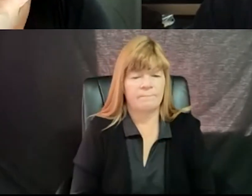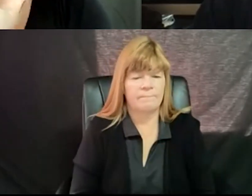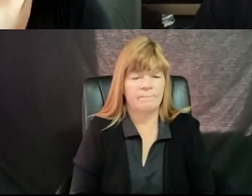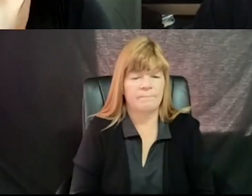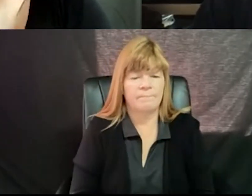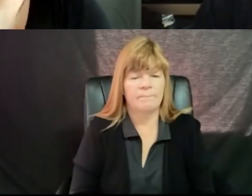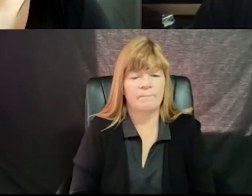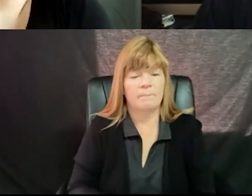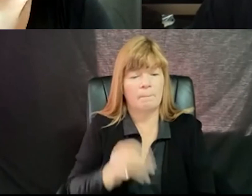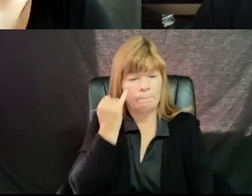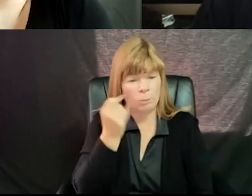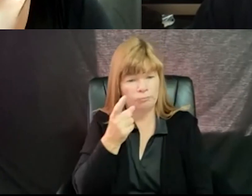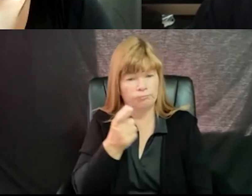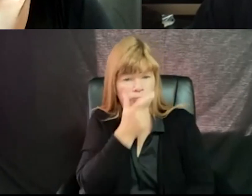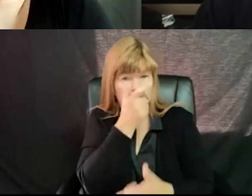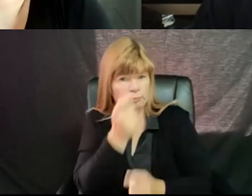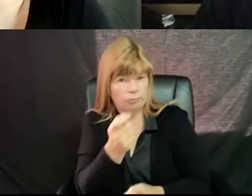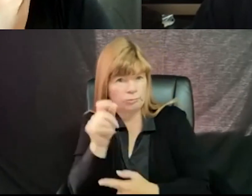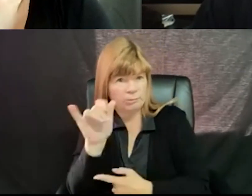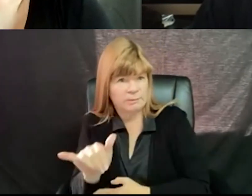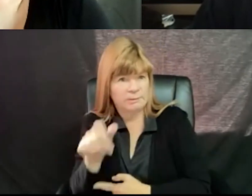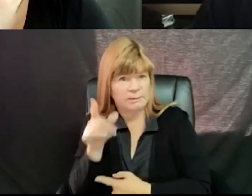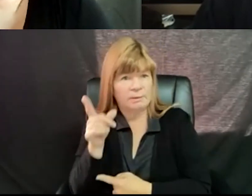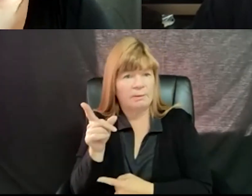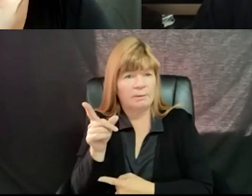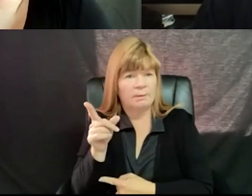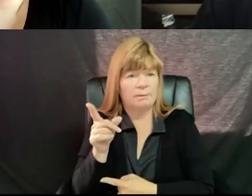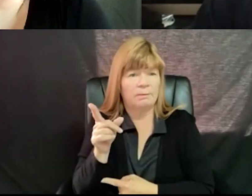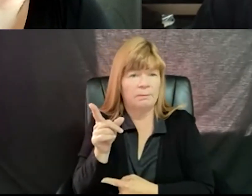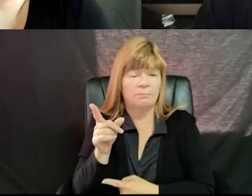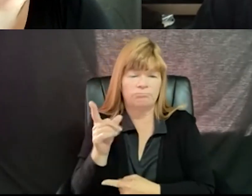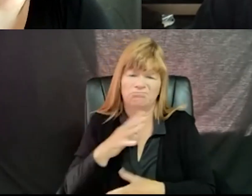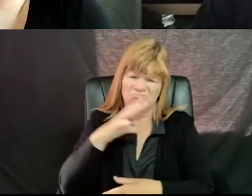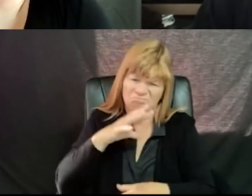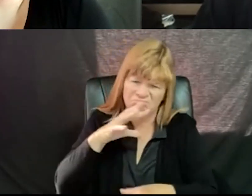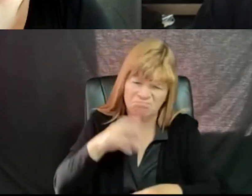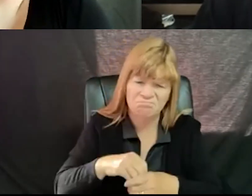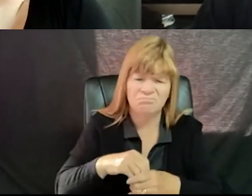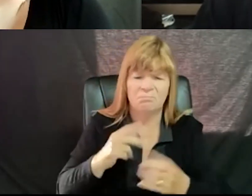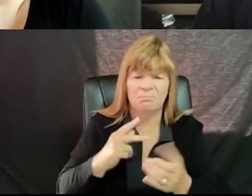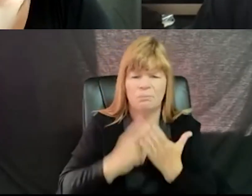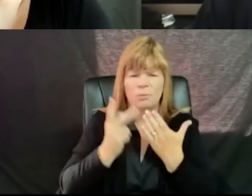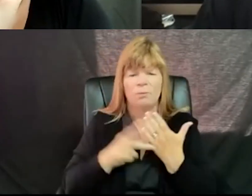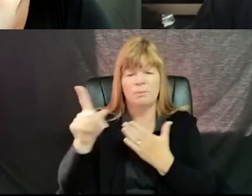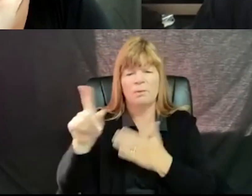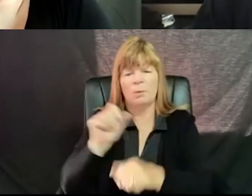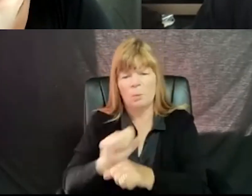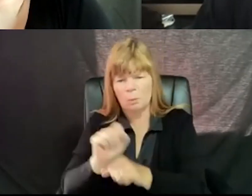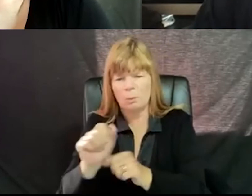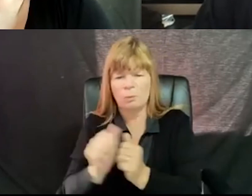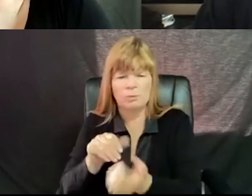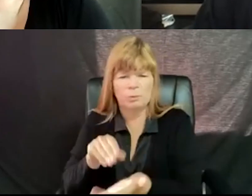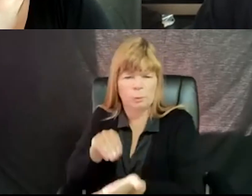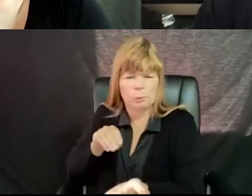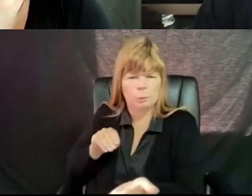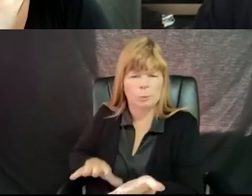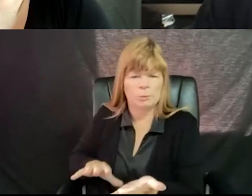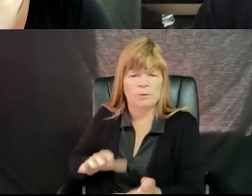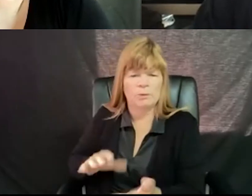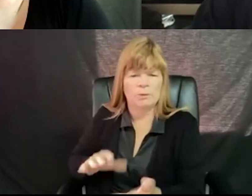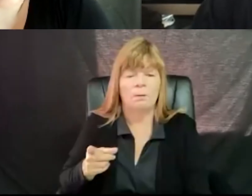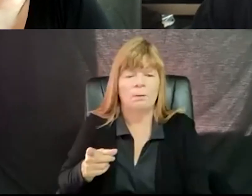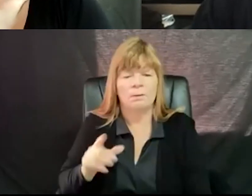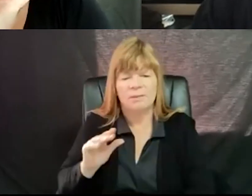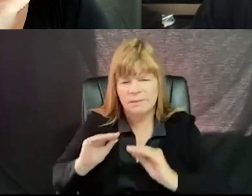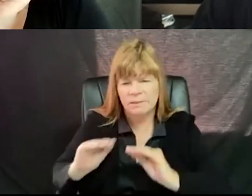If you're interested in that, it's actually a pretty comprehensive program to work with the student and